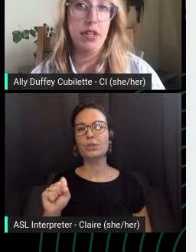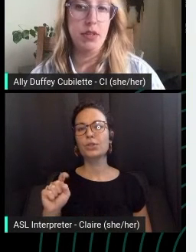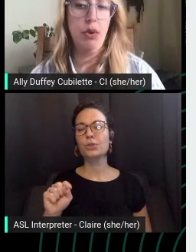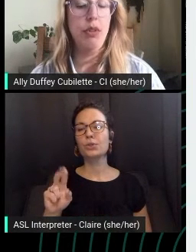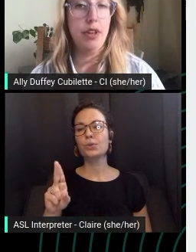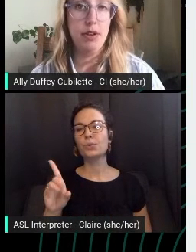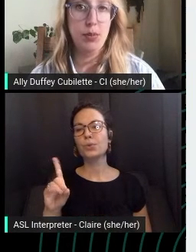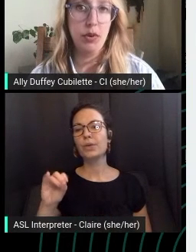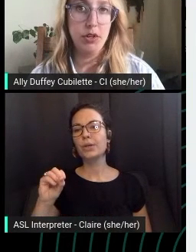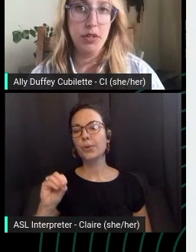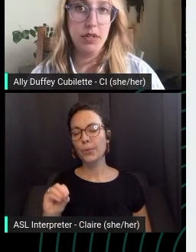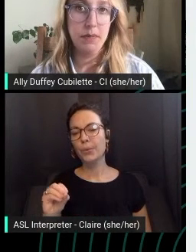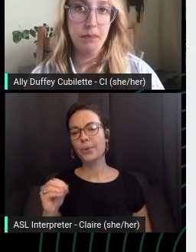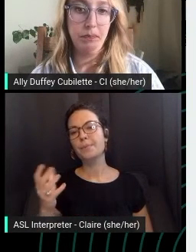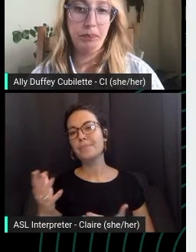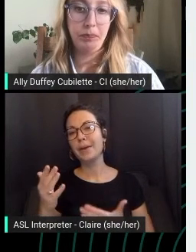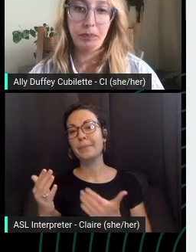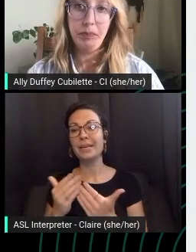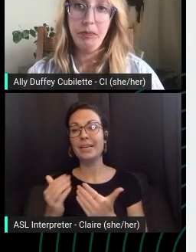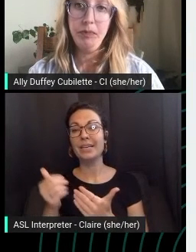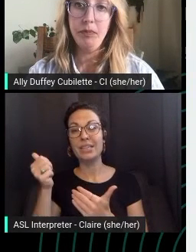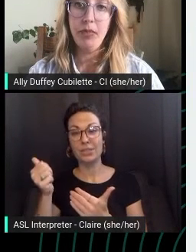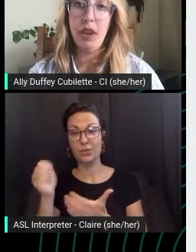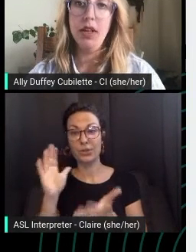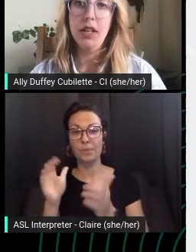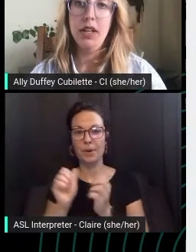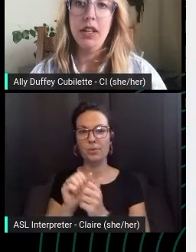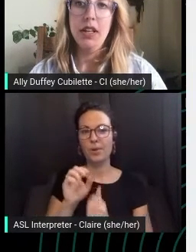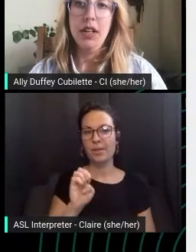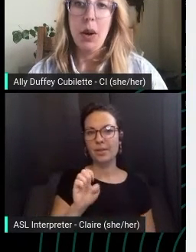more accessible than Explorations.